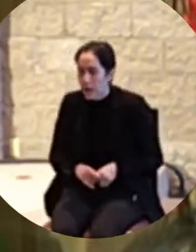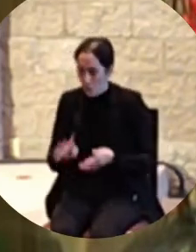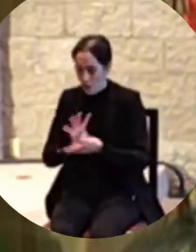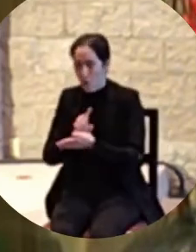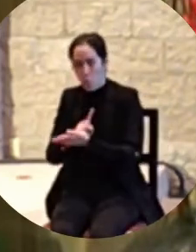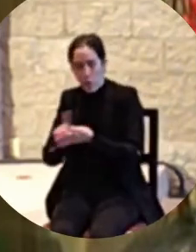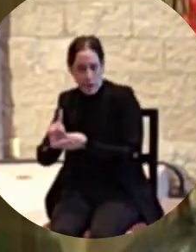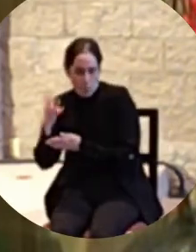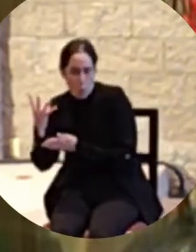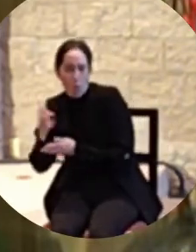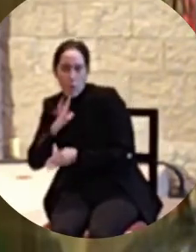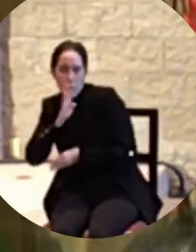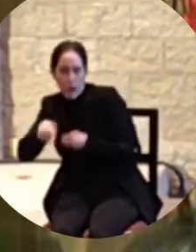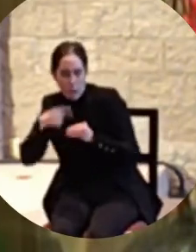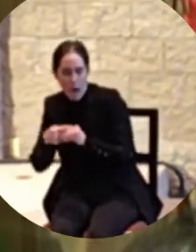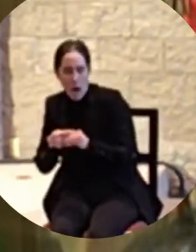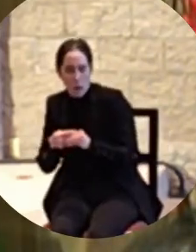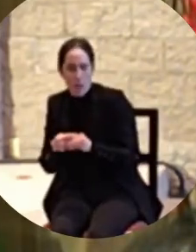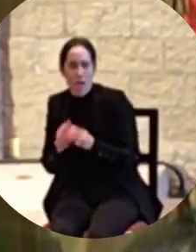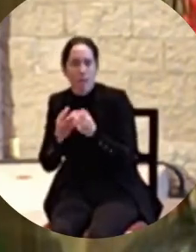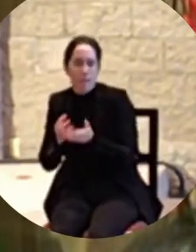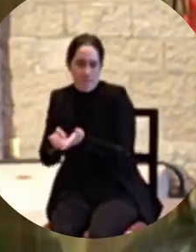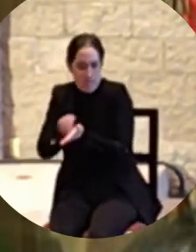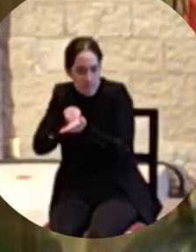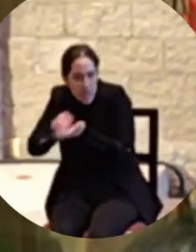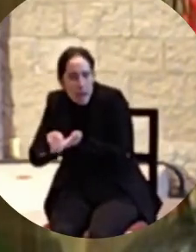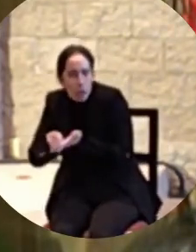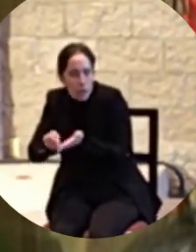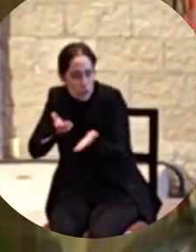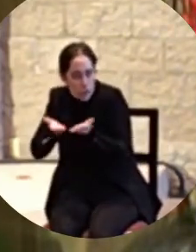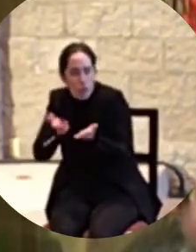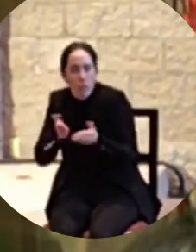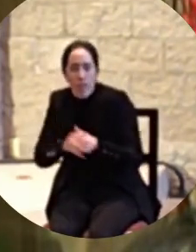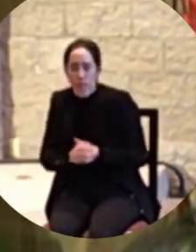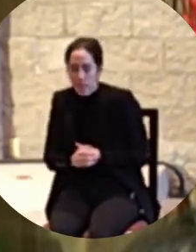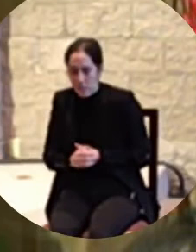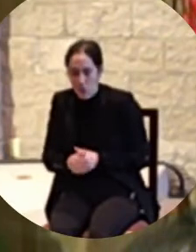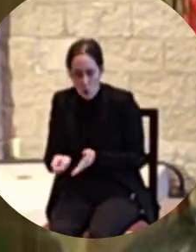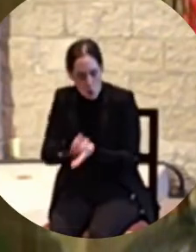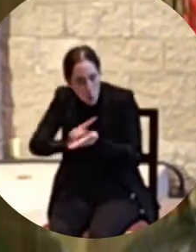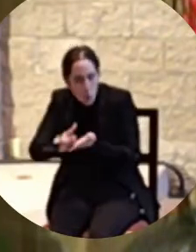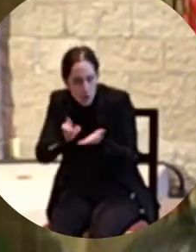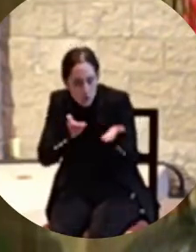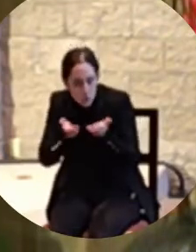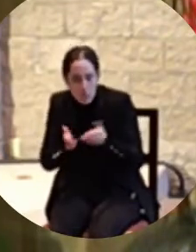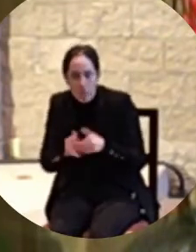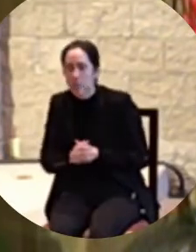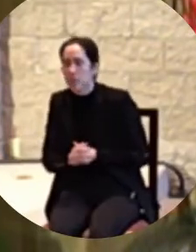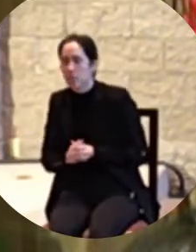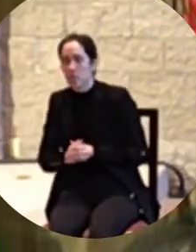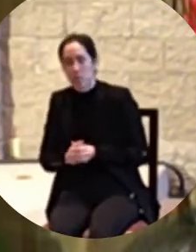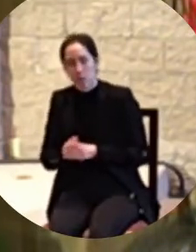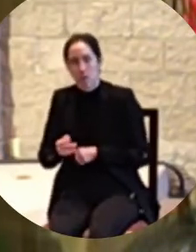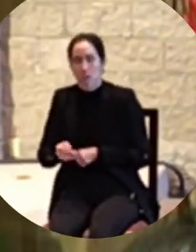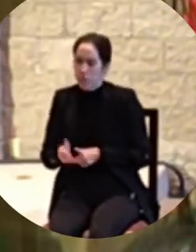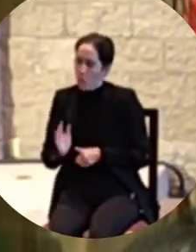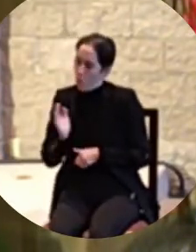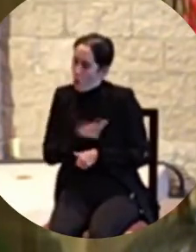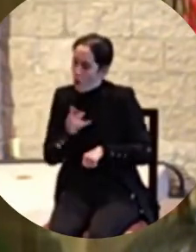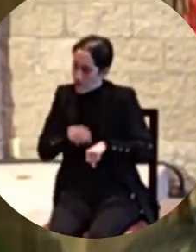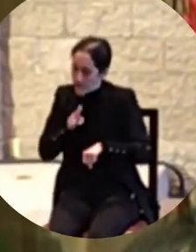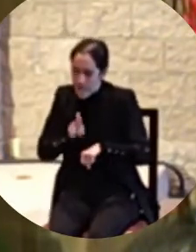compassionate action. And when we know God and when we love God, then it is our nature to step in to